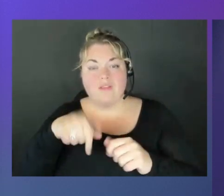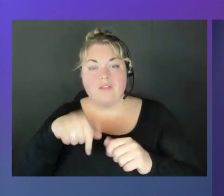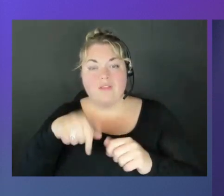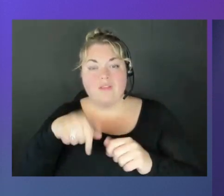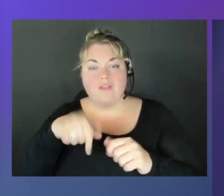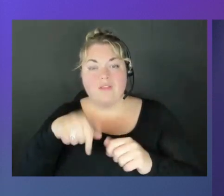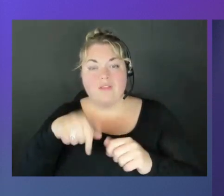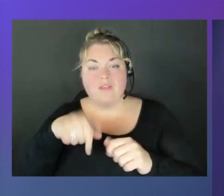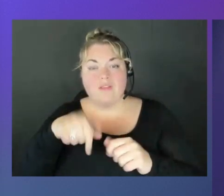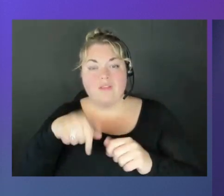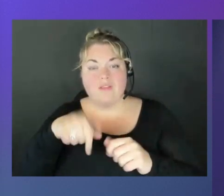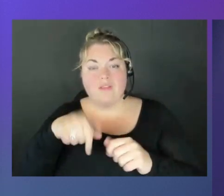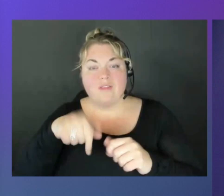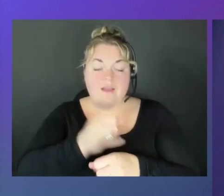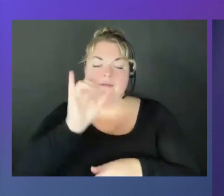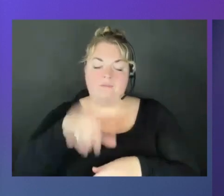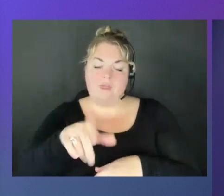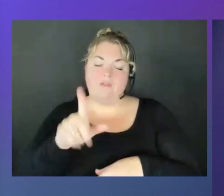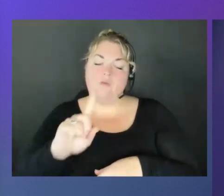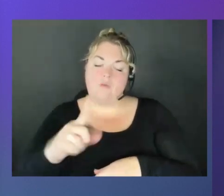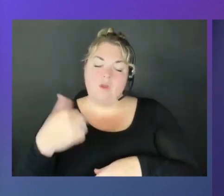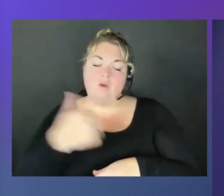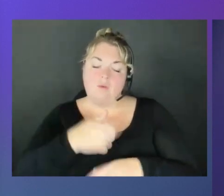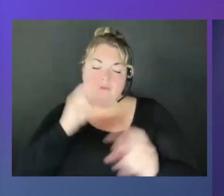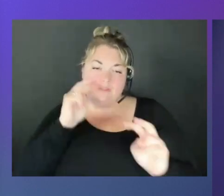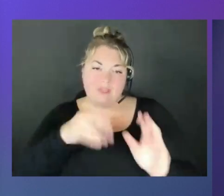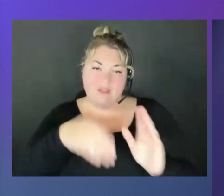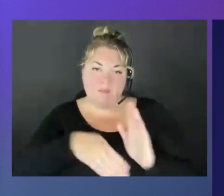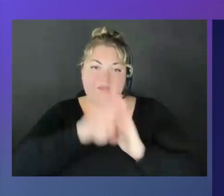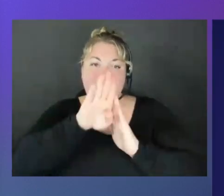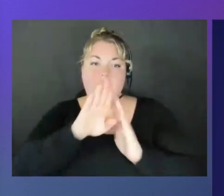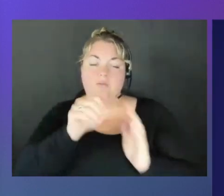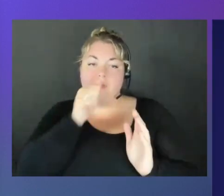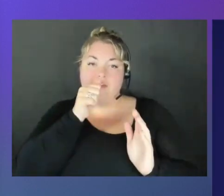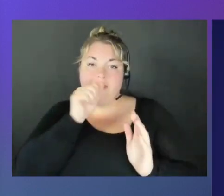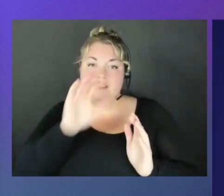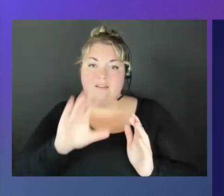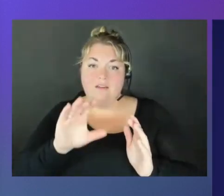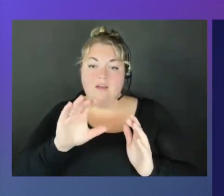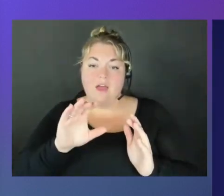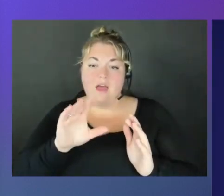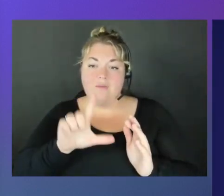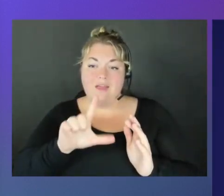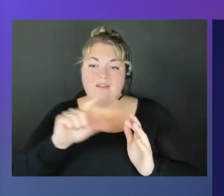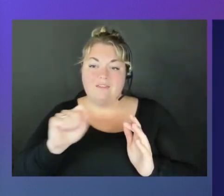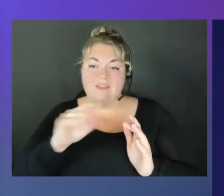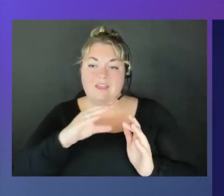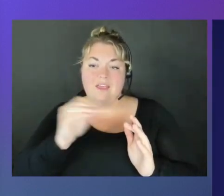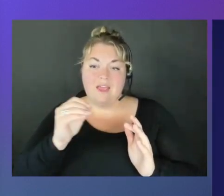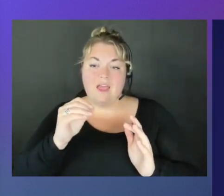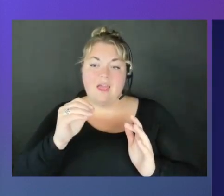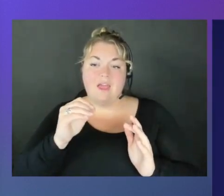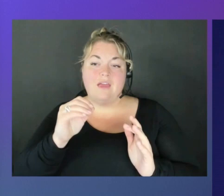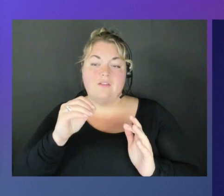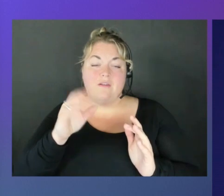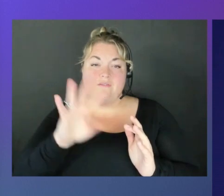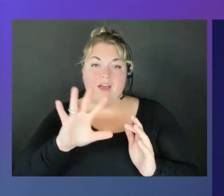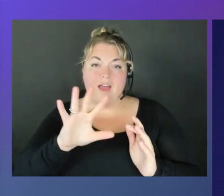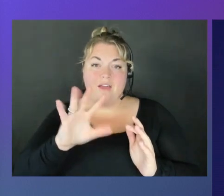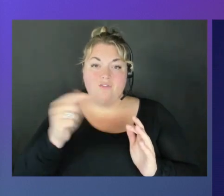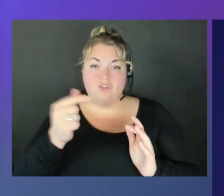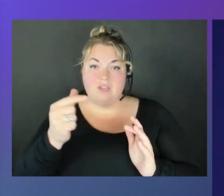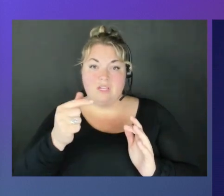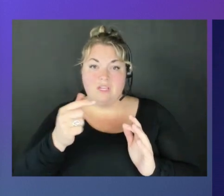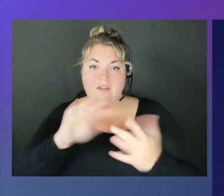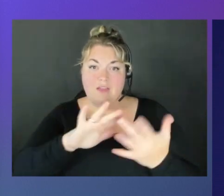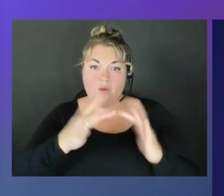is where we are seeing an uptake of private LTE and 5G networks amongst enterprises because they're looking at it as an alternative that can complement